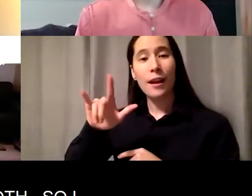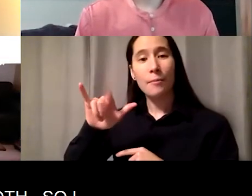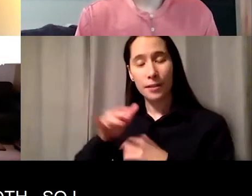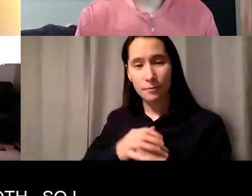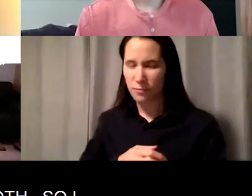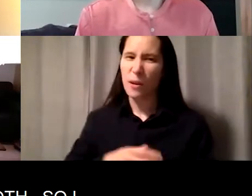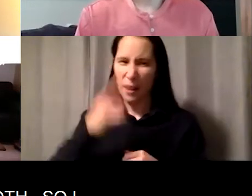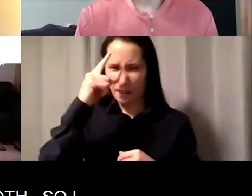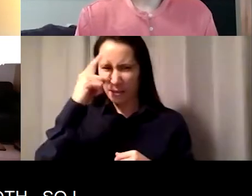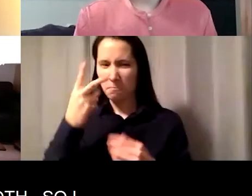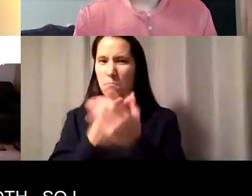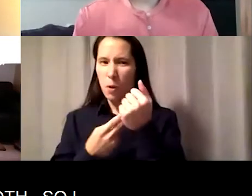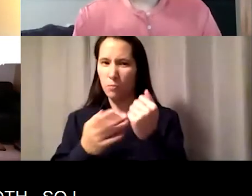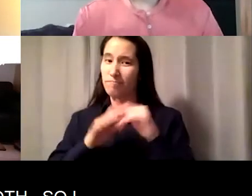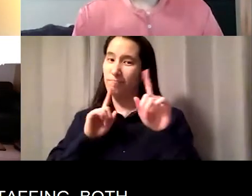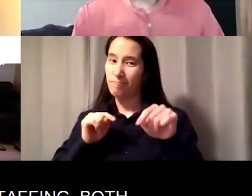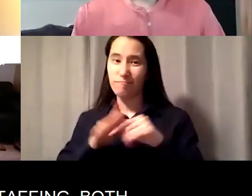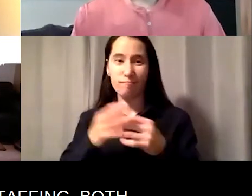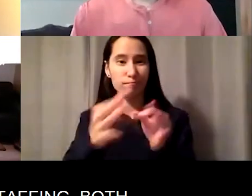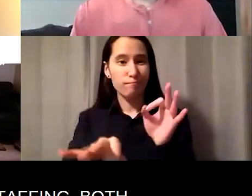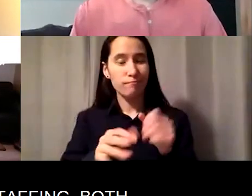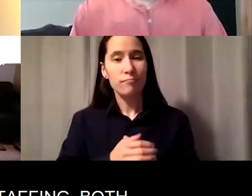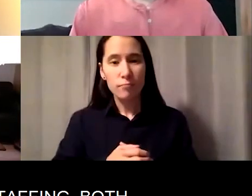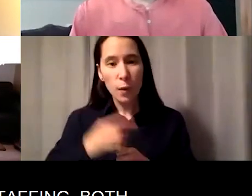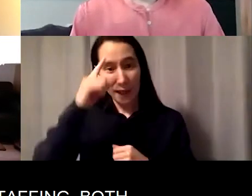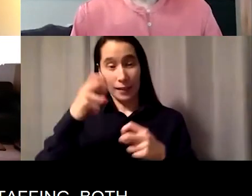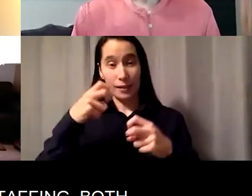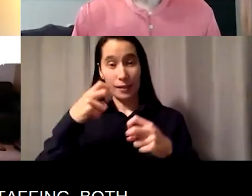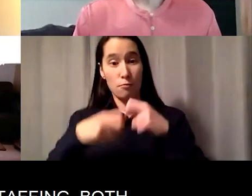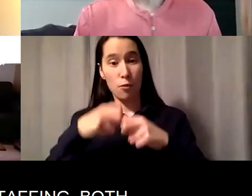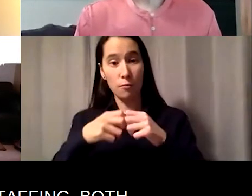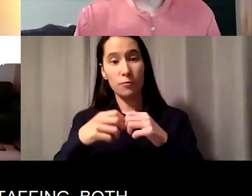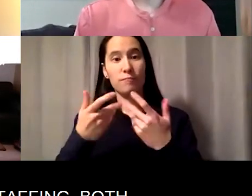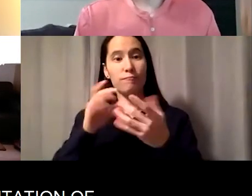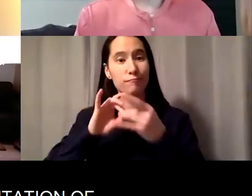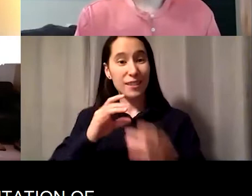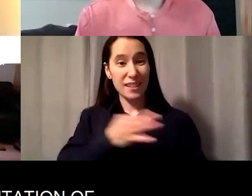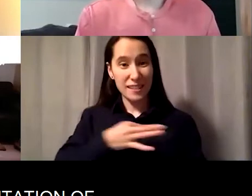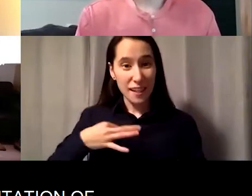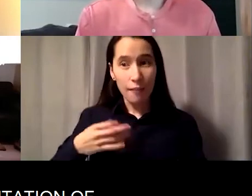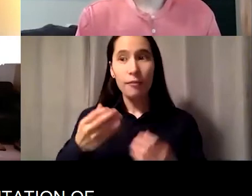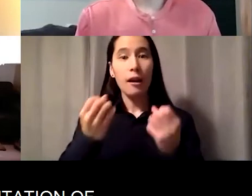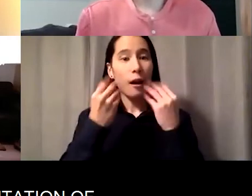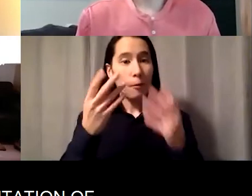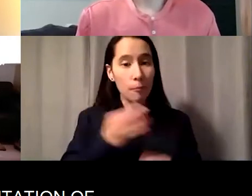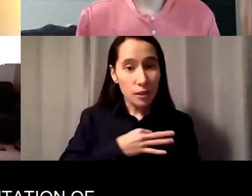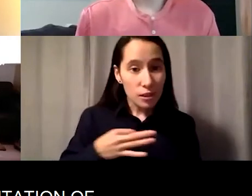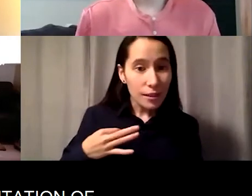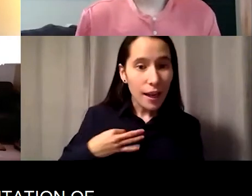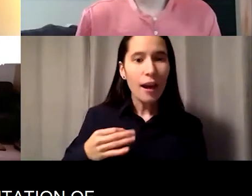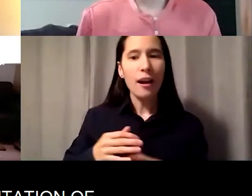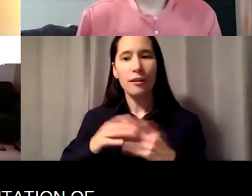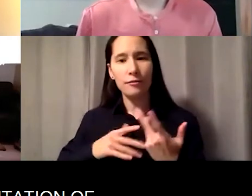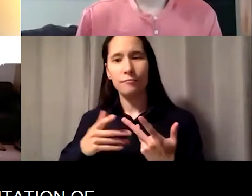So I think that for issues around staffing, both levels of staffing, fragmentation of